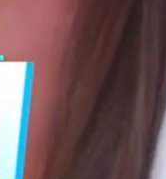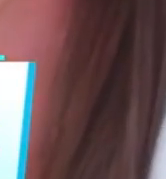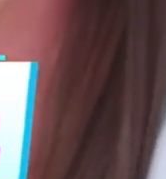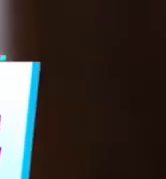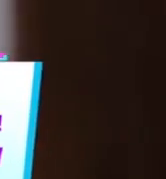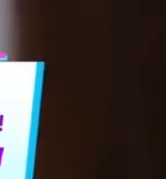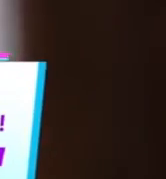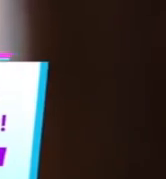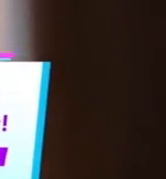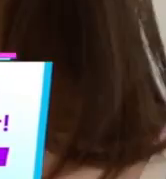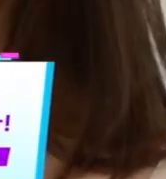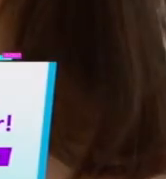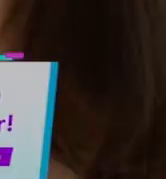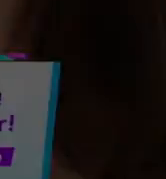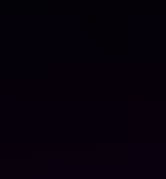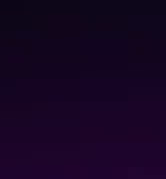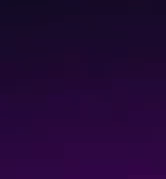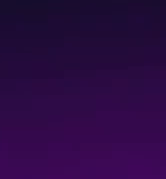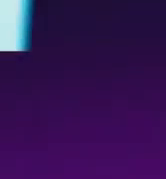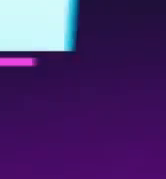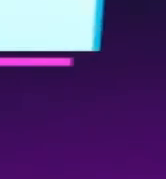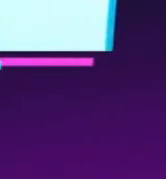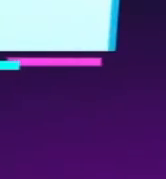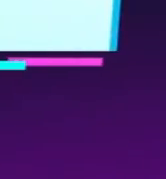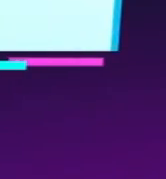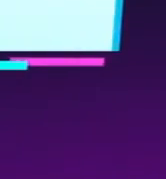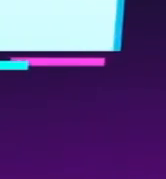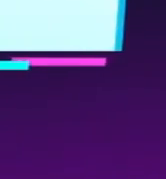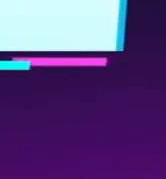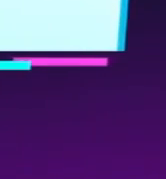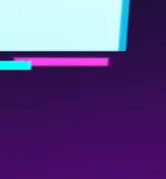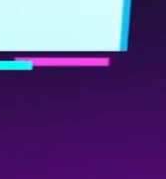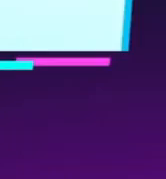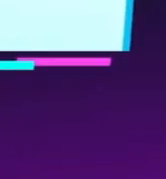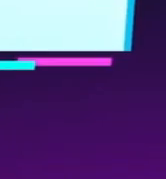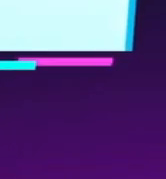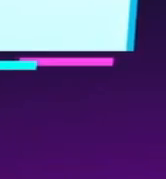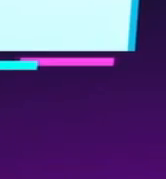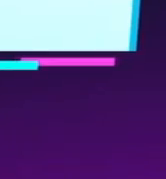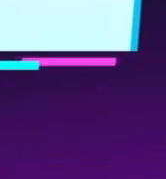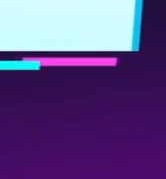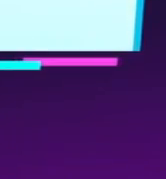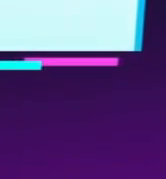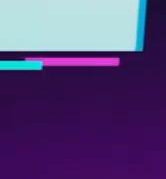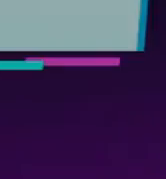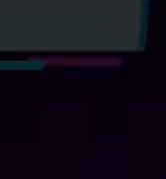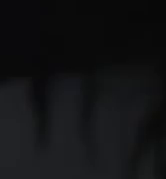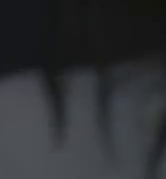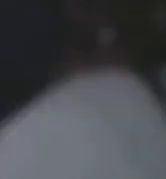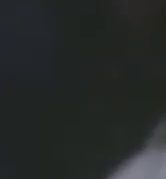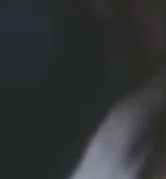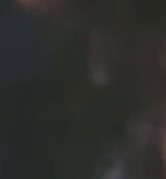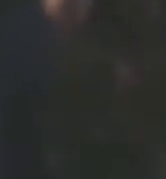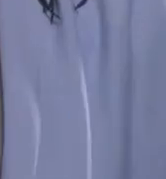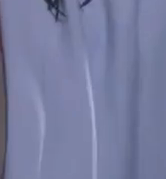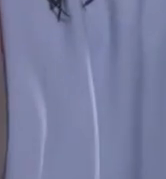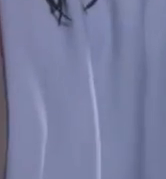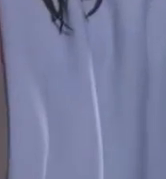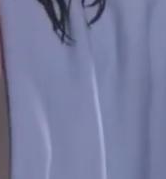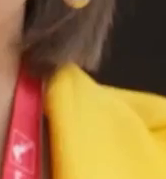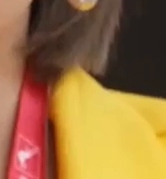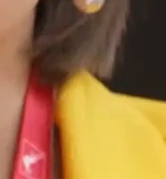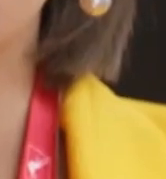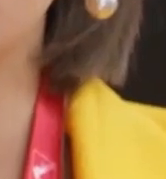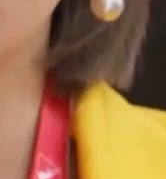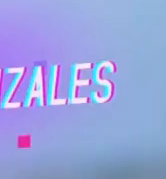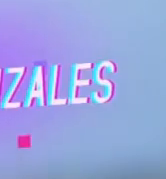winner talagang acting ni Alden and Bea. Napabilib din natin ang producers ng original Startup. Kapit lang sa mga